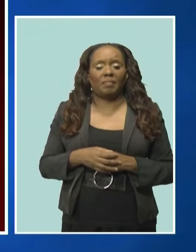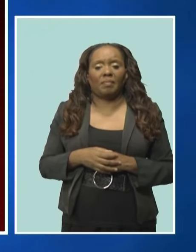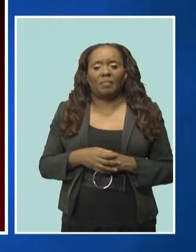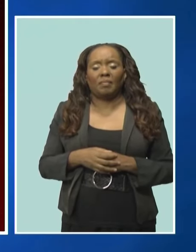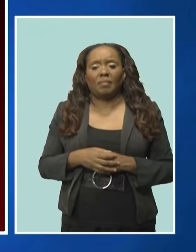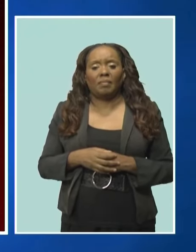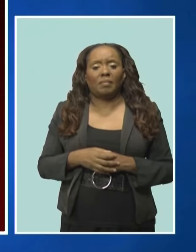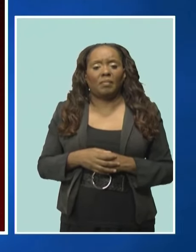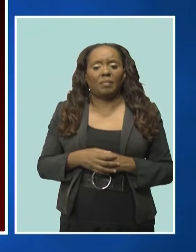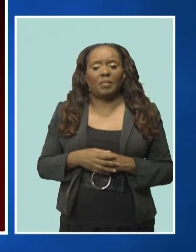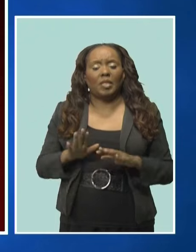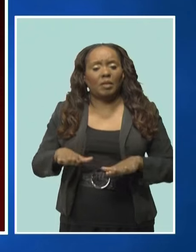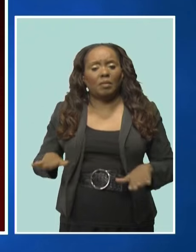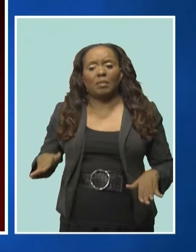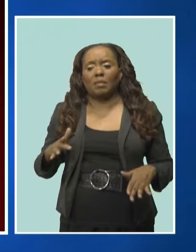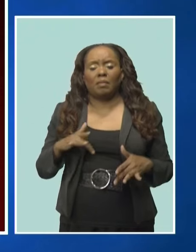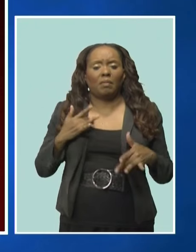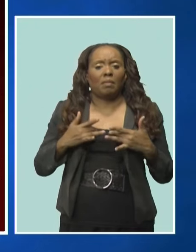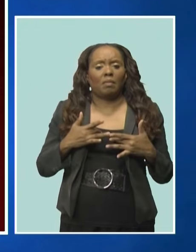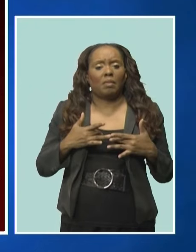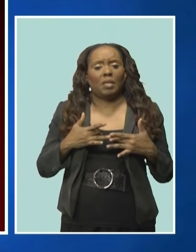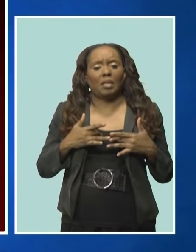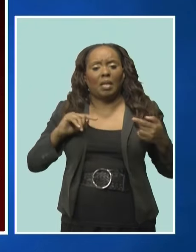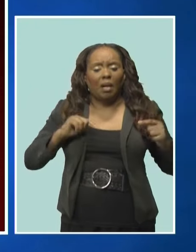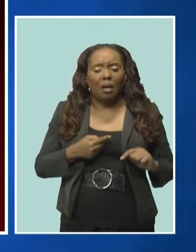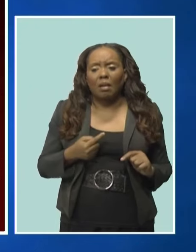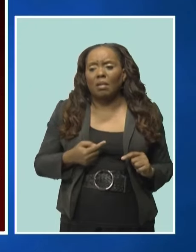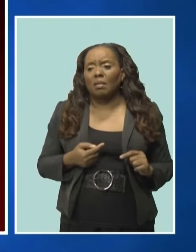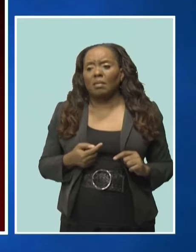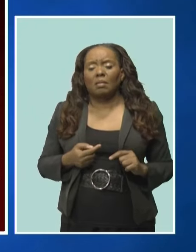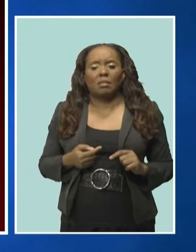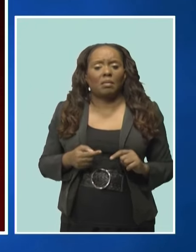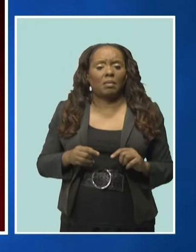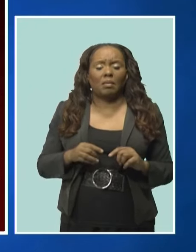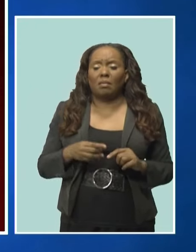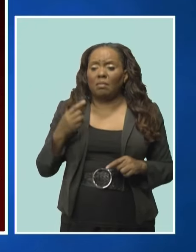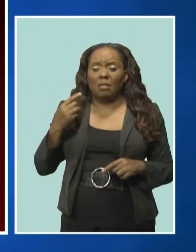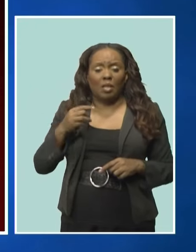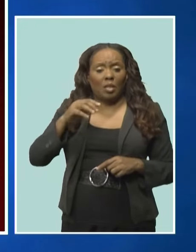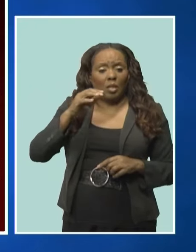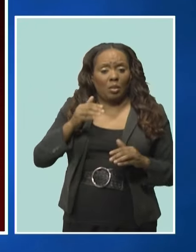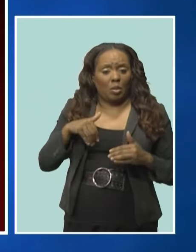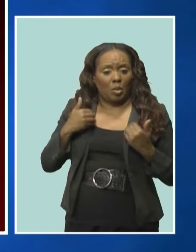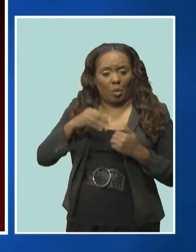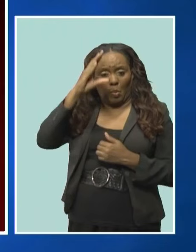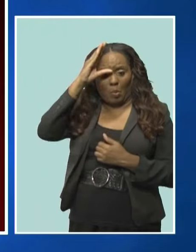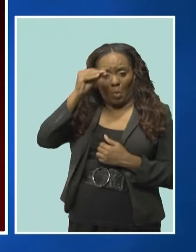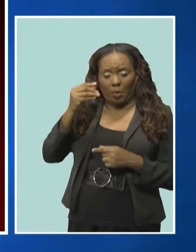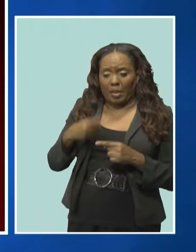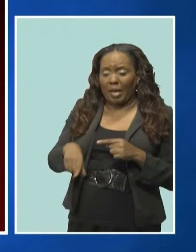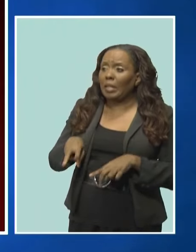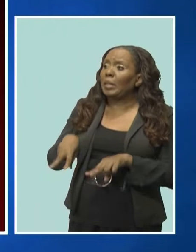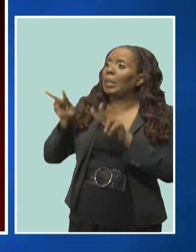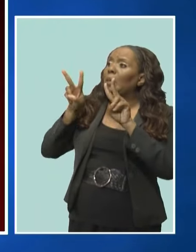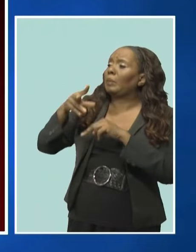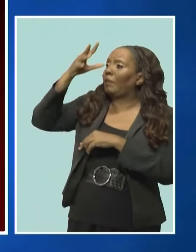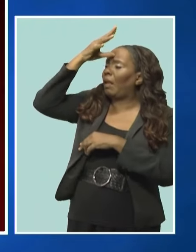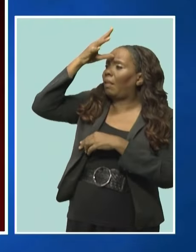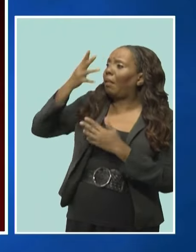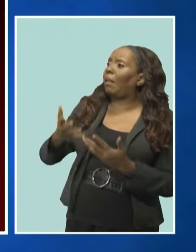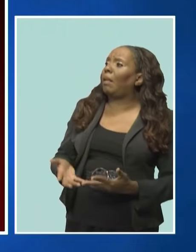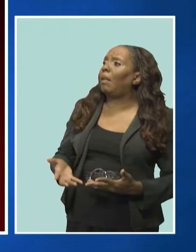the pain, the absence of that male figure being able to, I